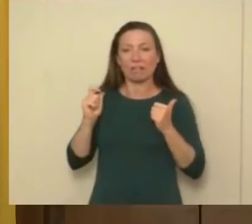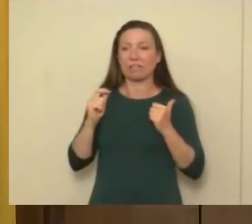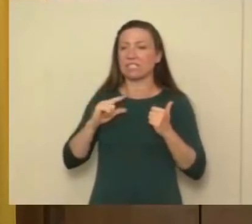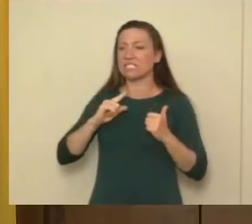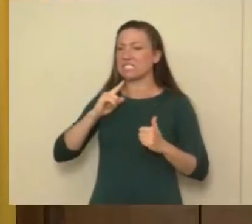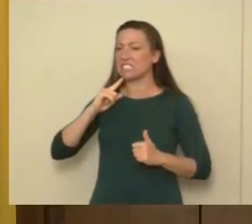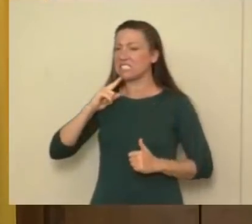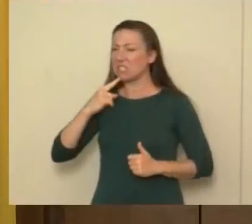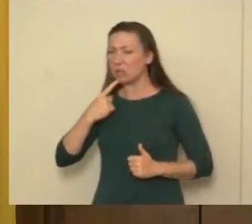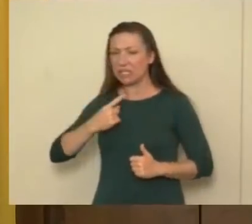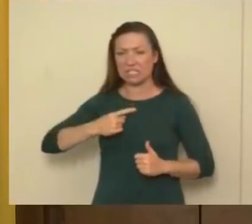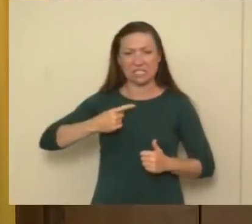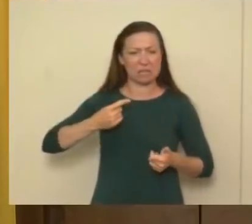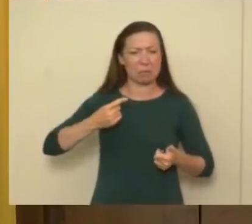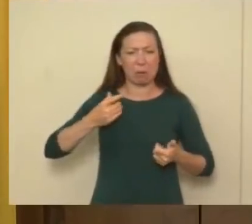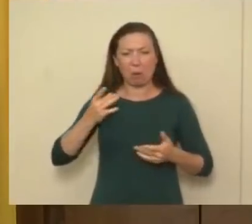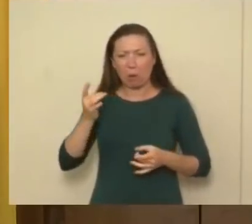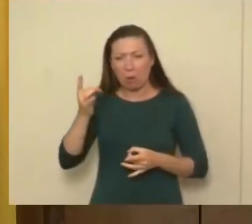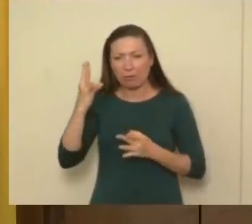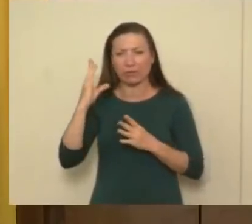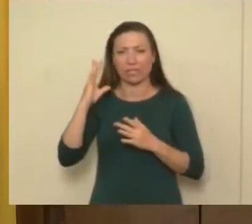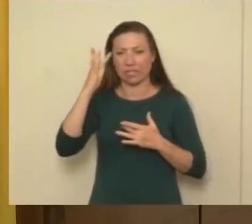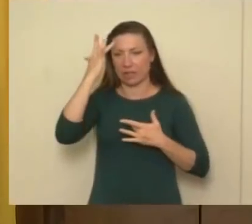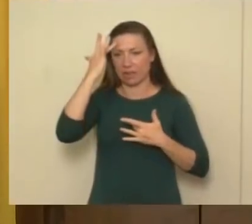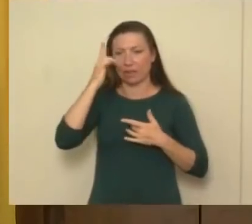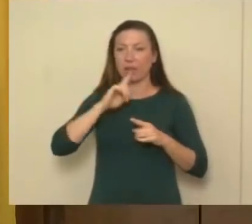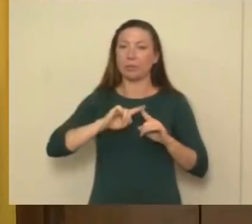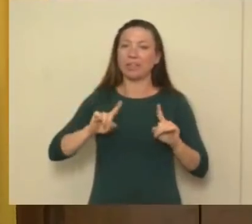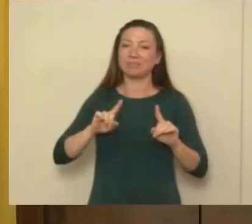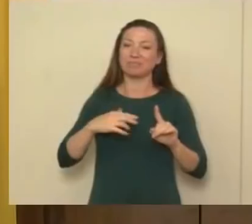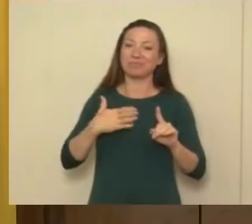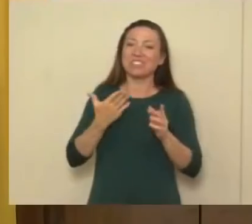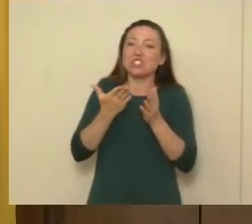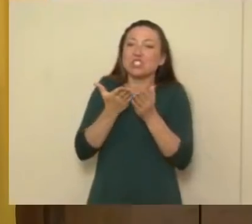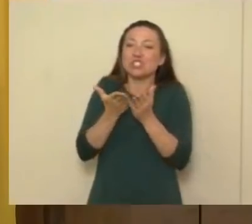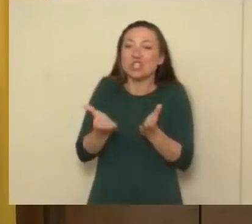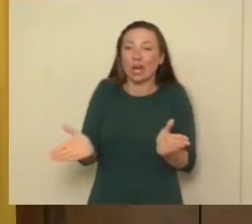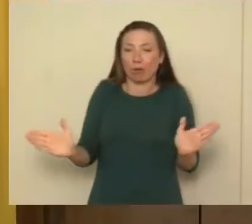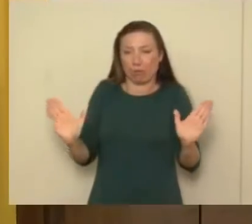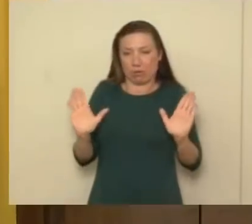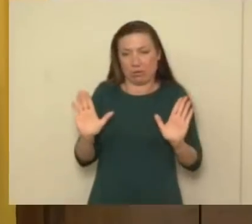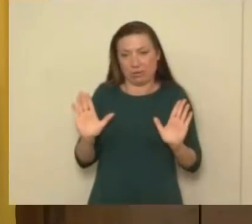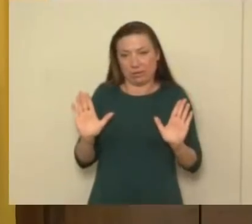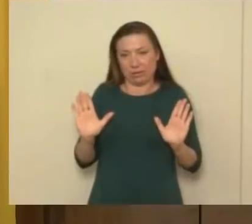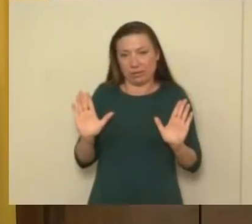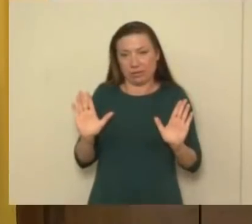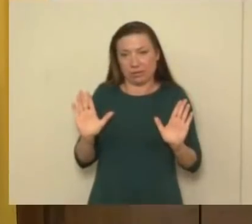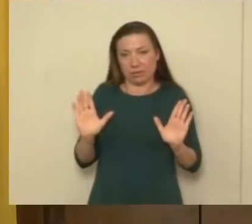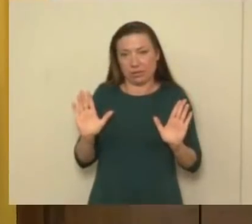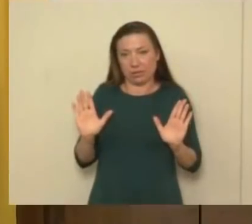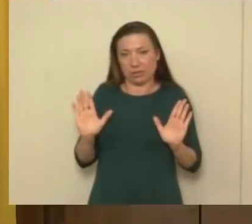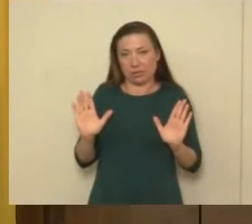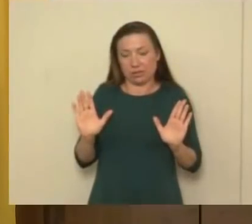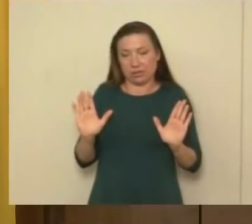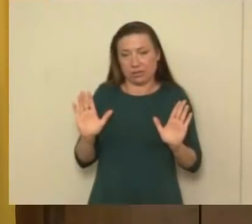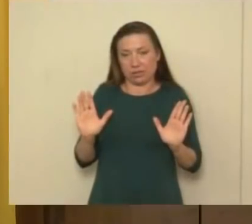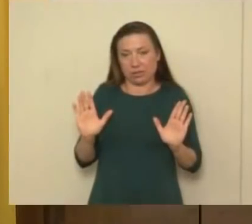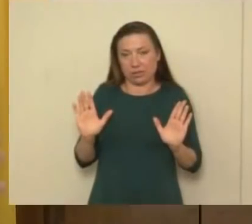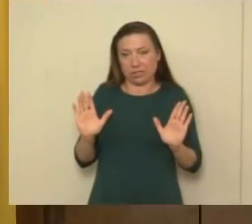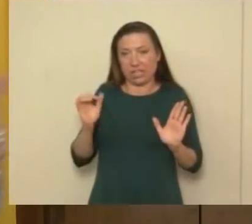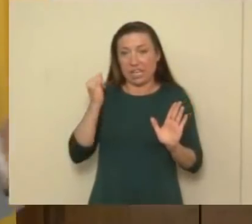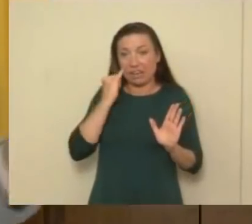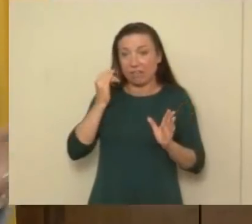a general aspect that as you have this virus, you get sick